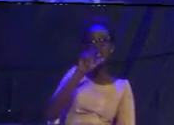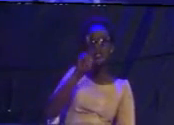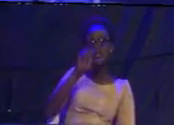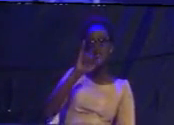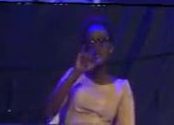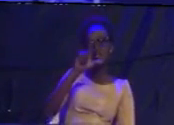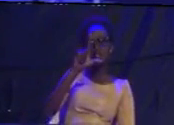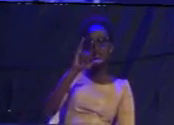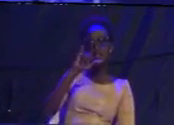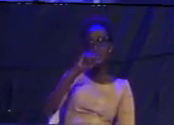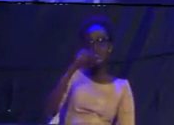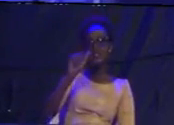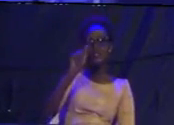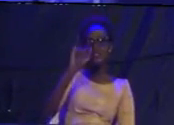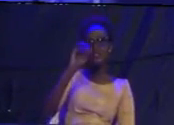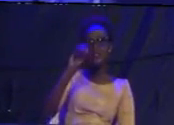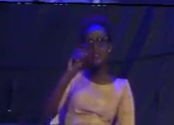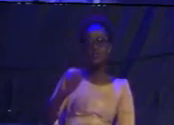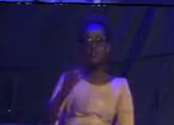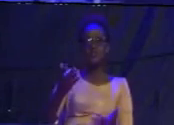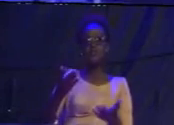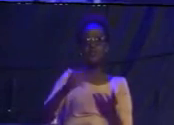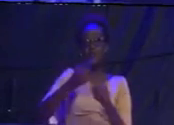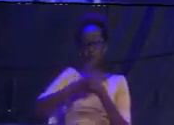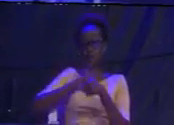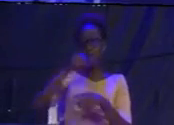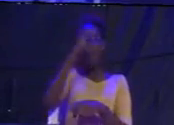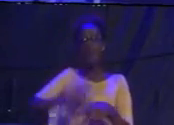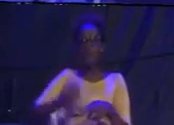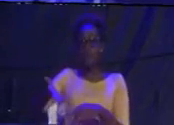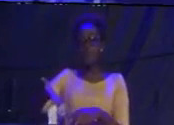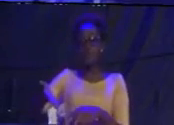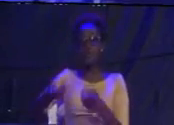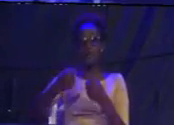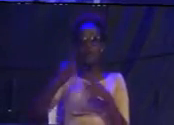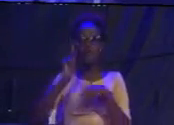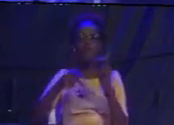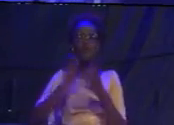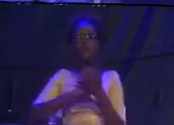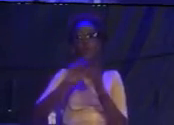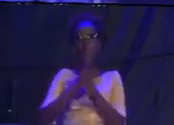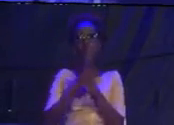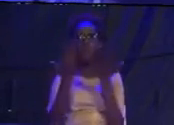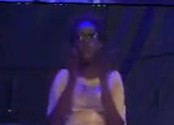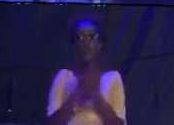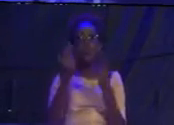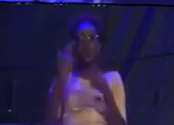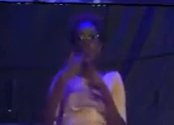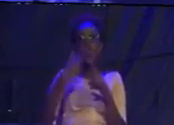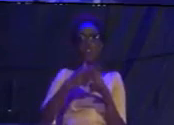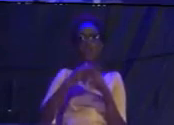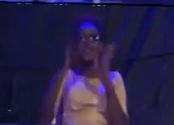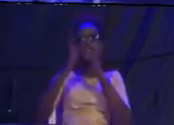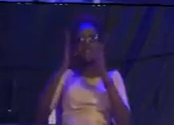People who wrote great books. Saint Augustine. His book, the city of